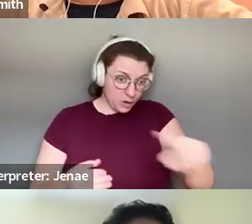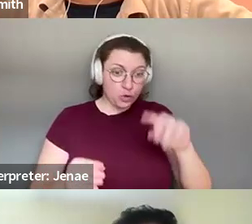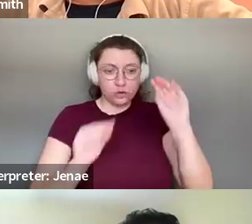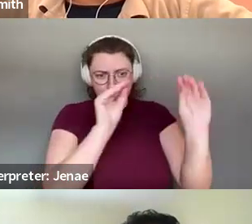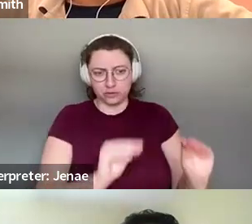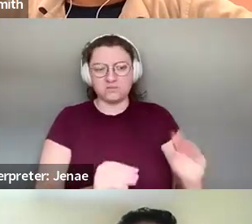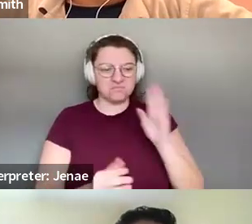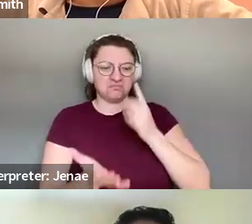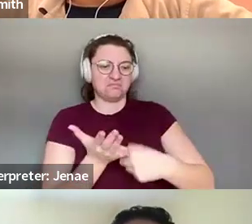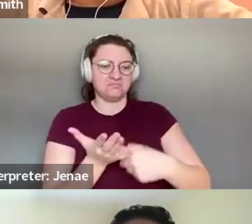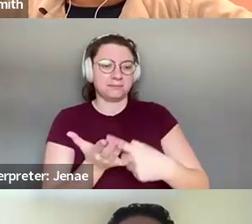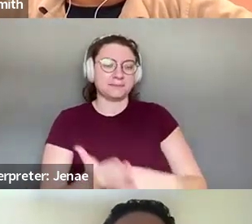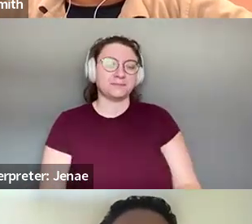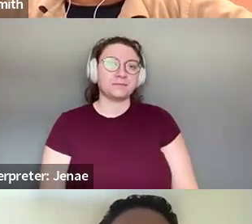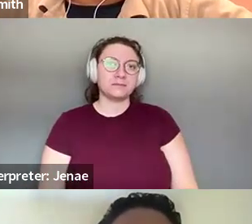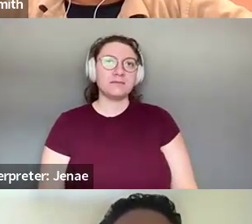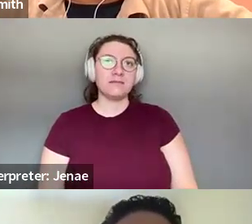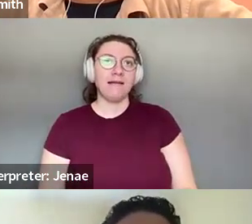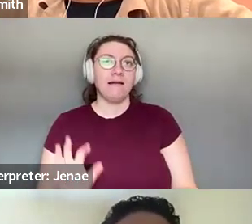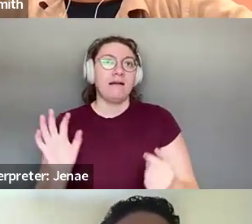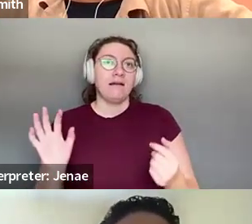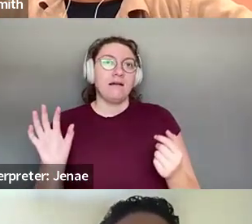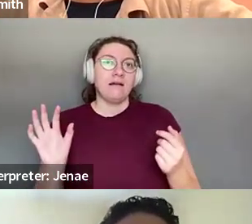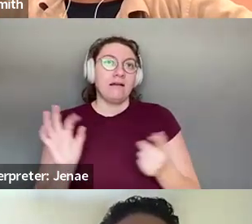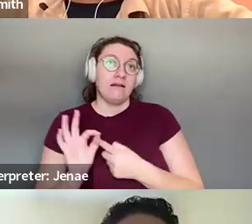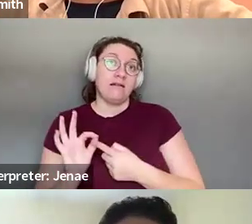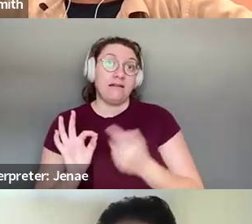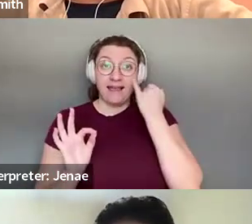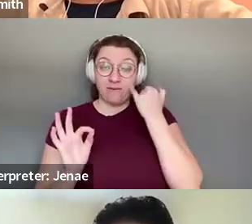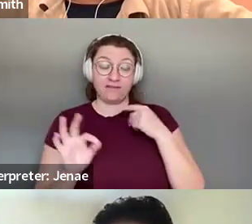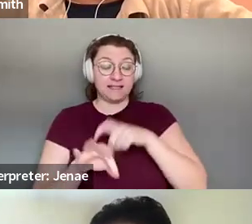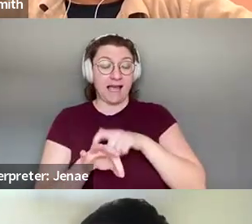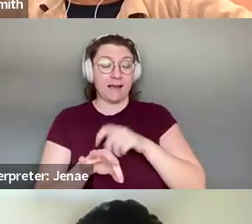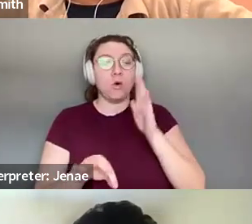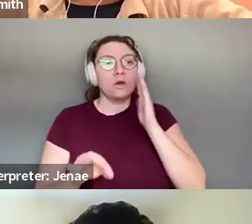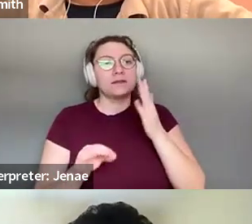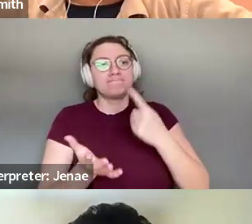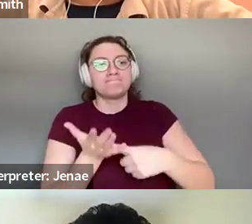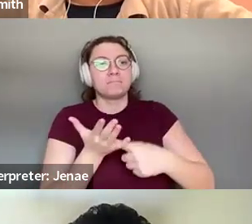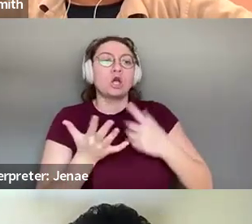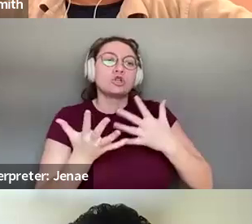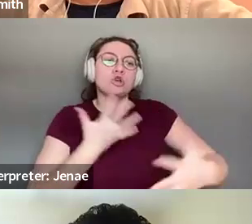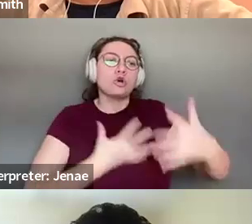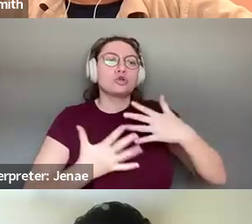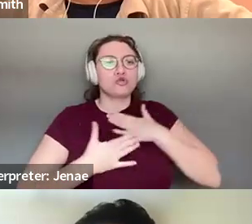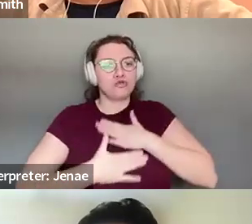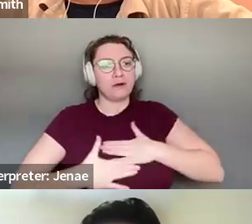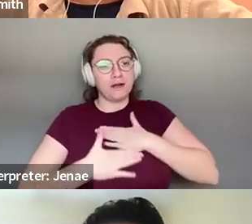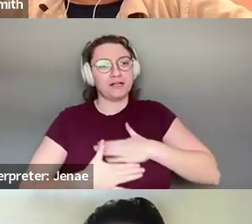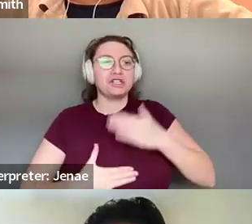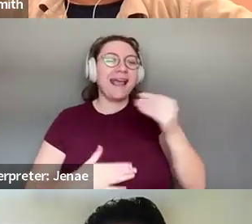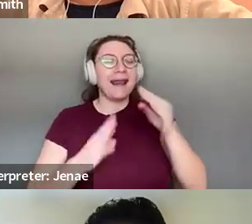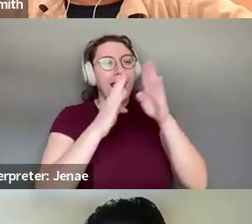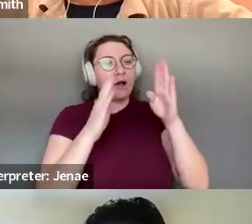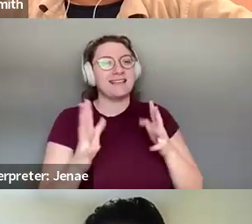bit. If we have time, we're going to talk about social recreation and the housing update that we